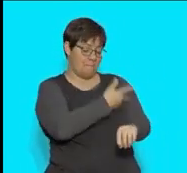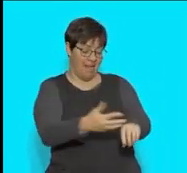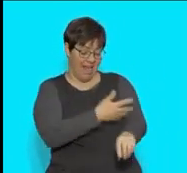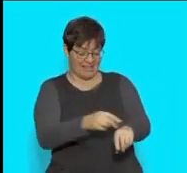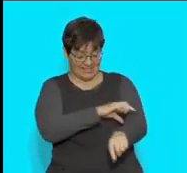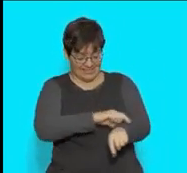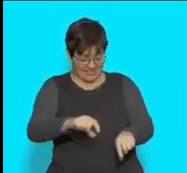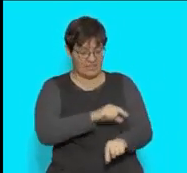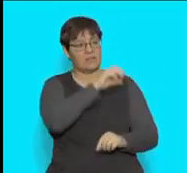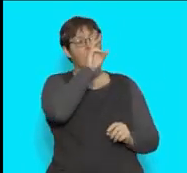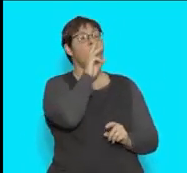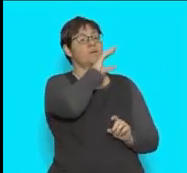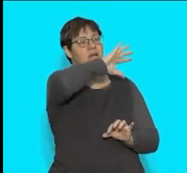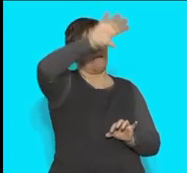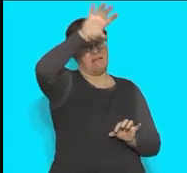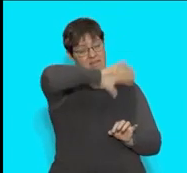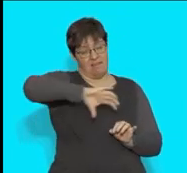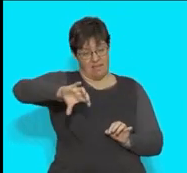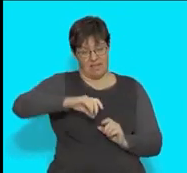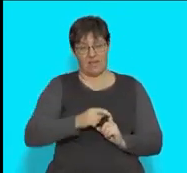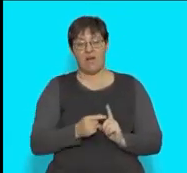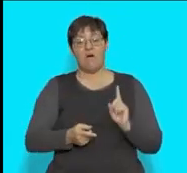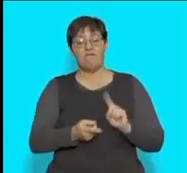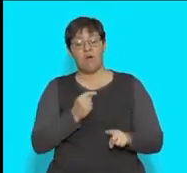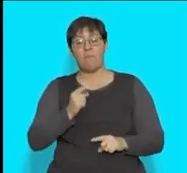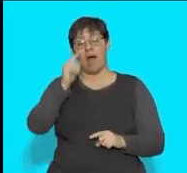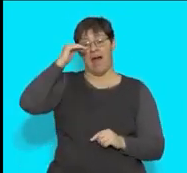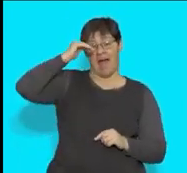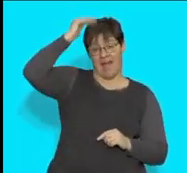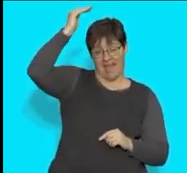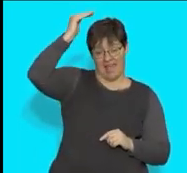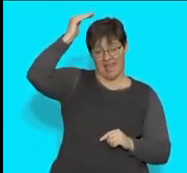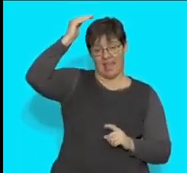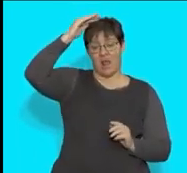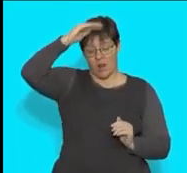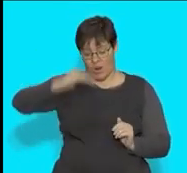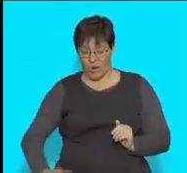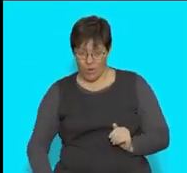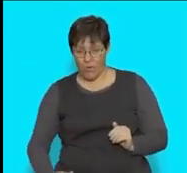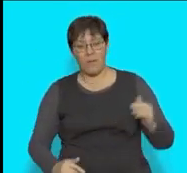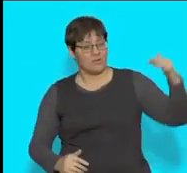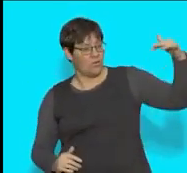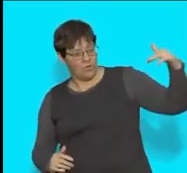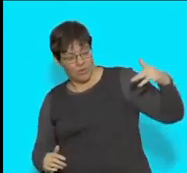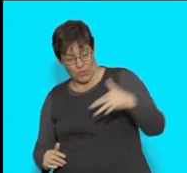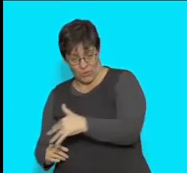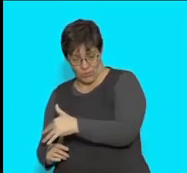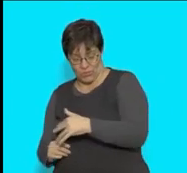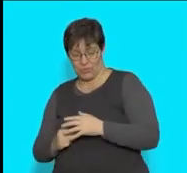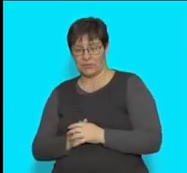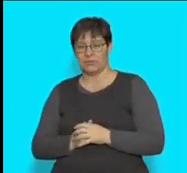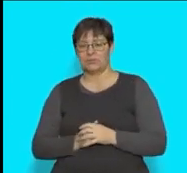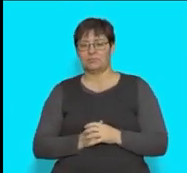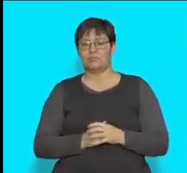does water move? Water moves from a high concentration to a low concentration.